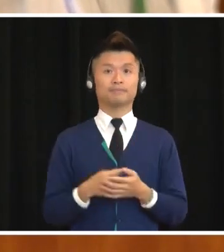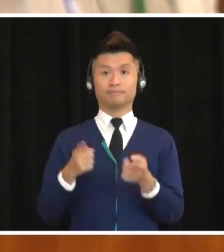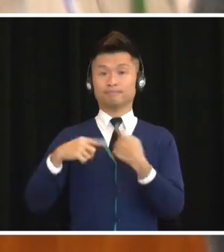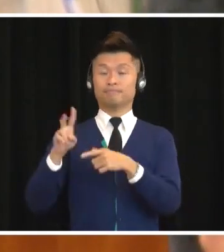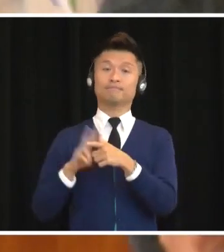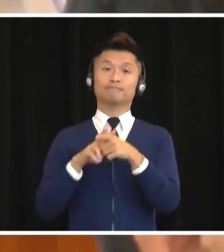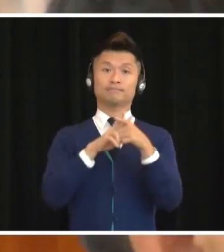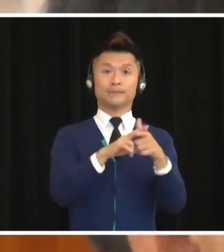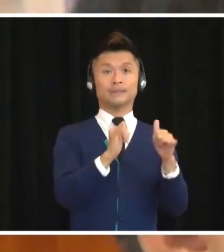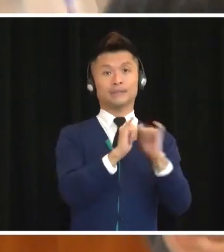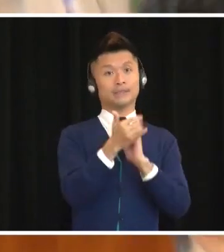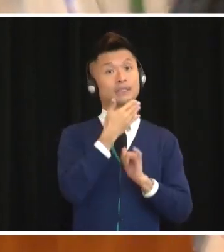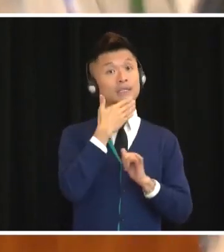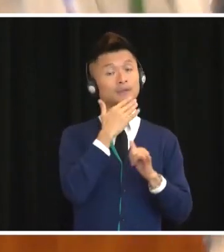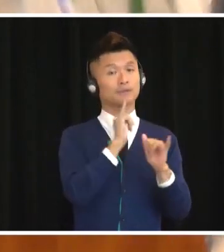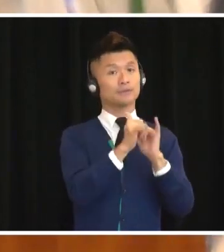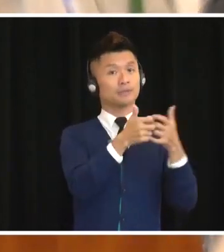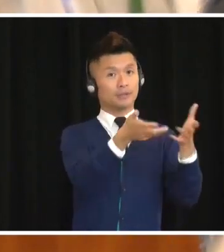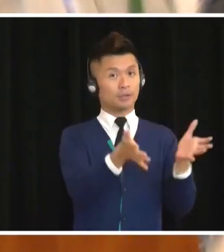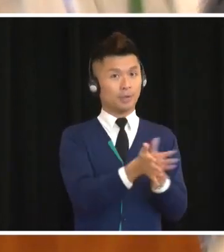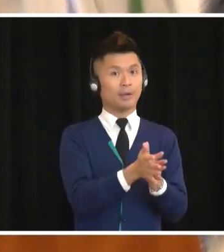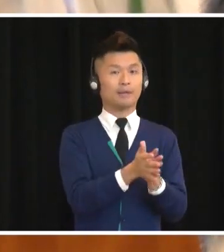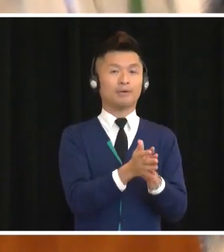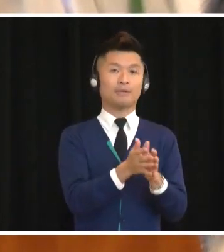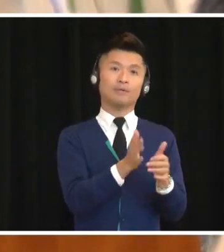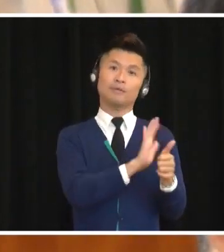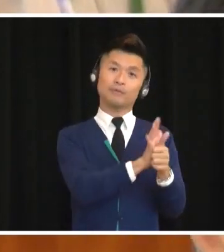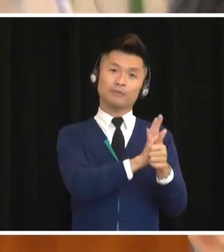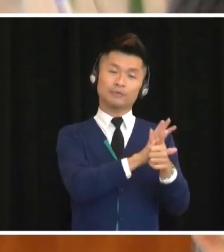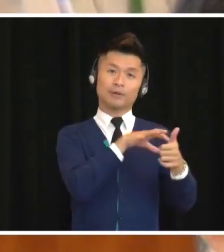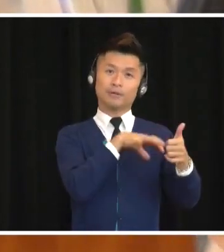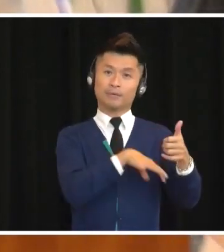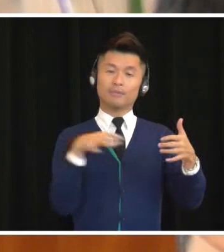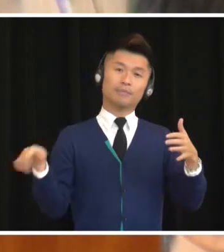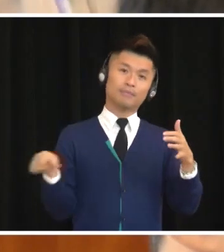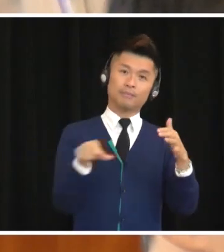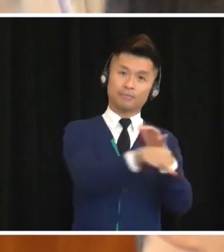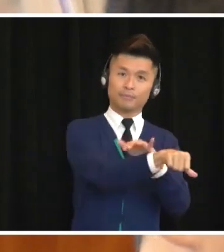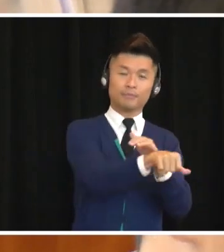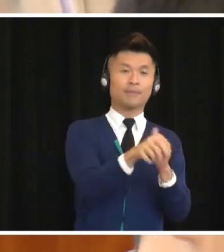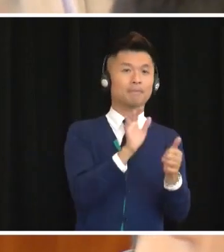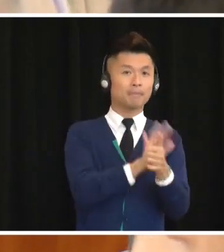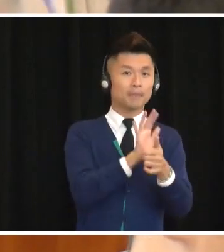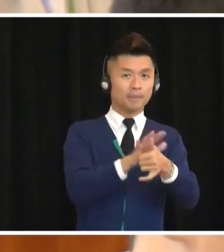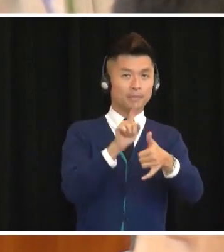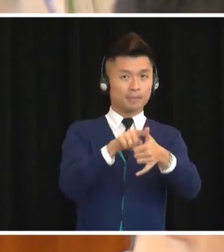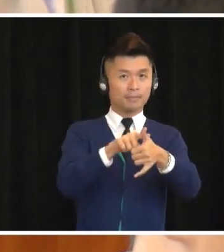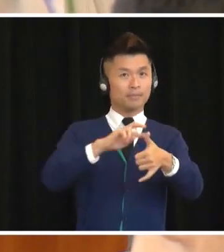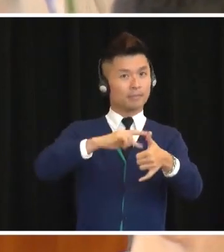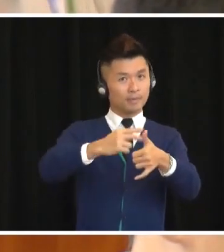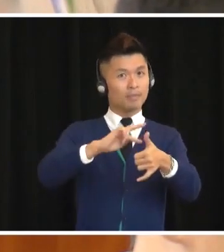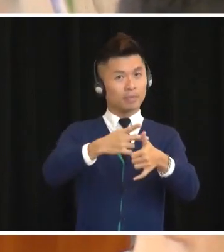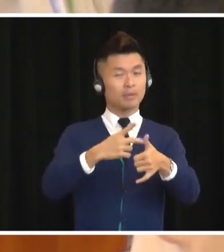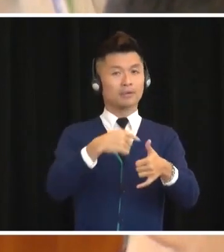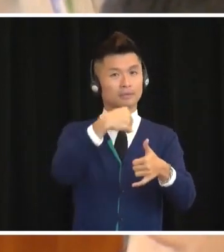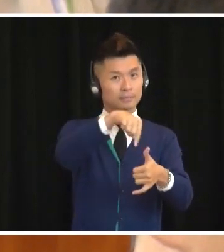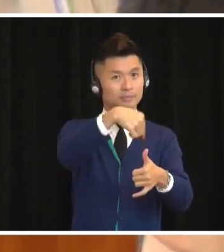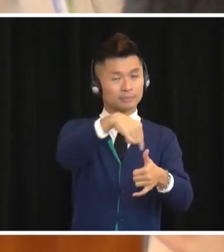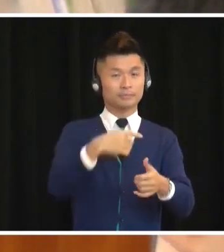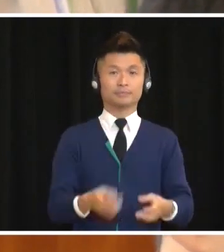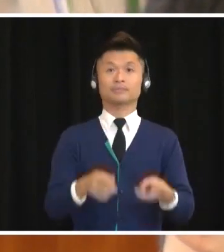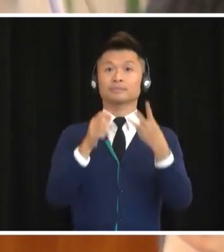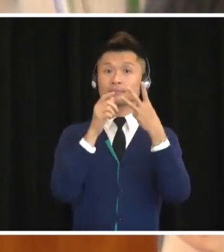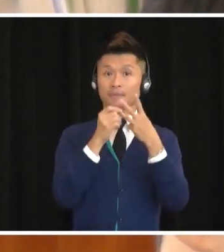must keep an eye on the juvenile, or we can send the child to